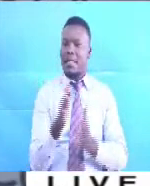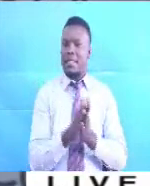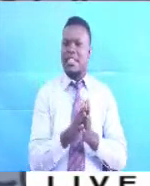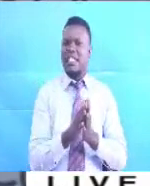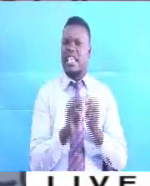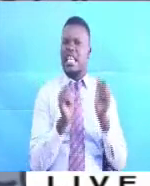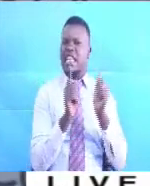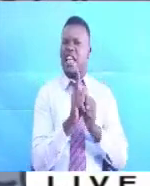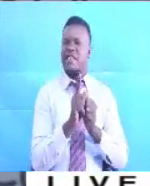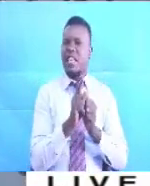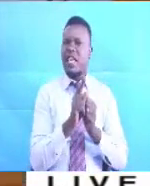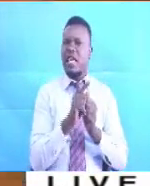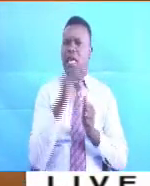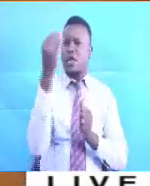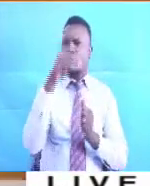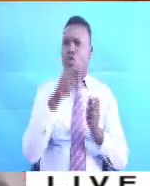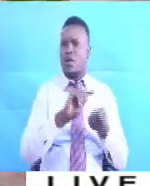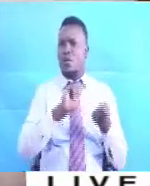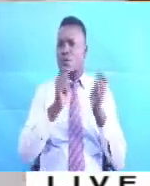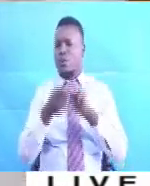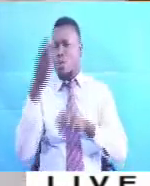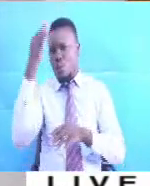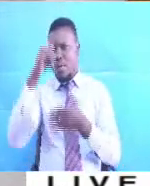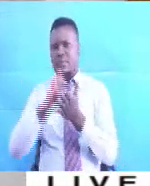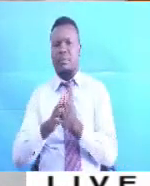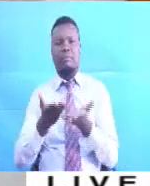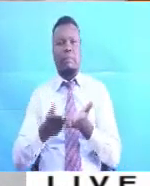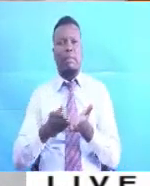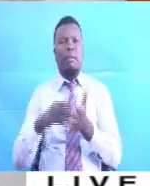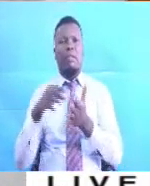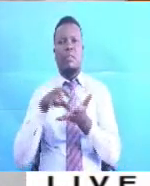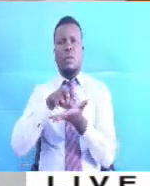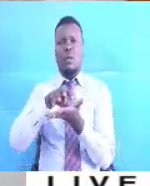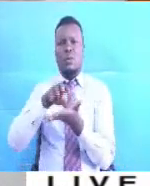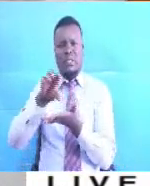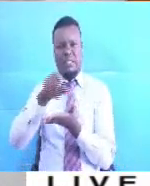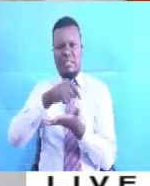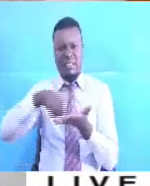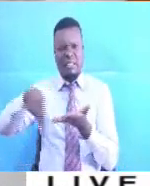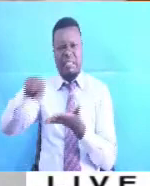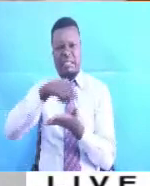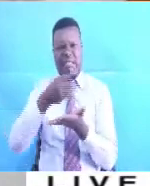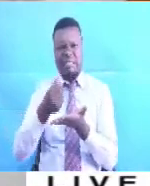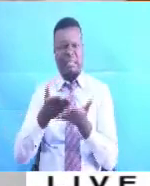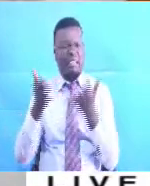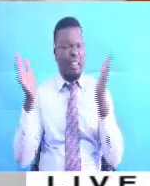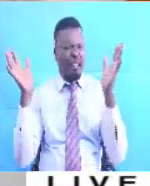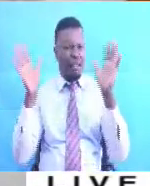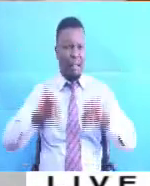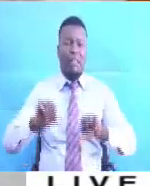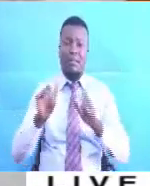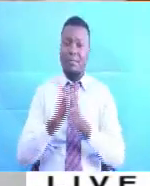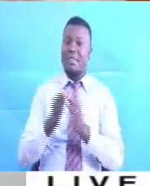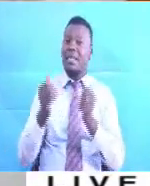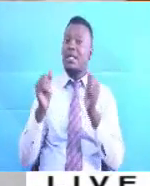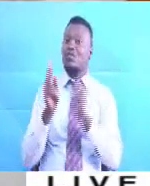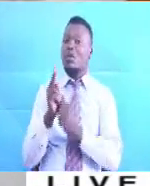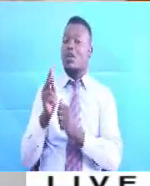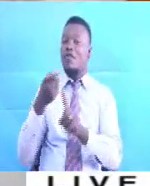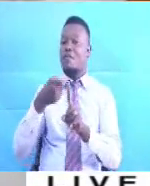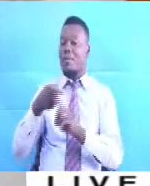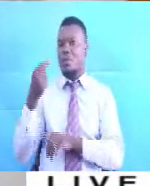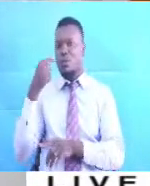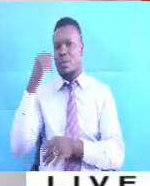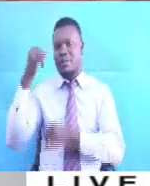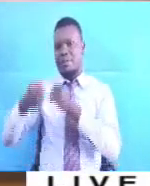$11, officially comes after consumer prices jumped by nearly 95% in the 12 months to the end